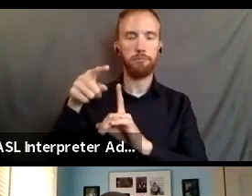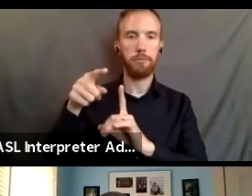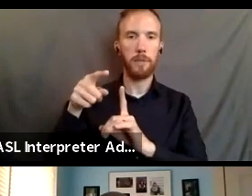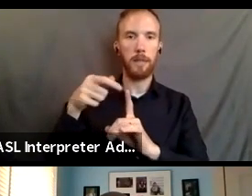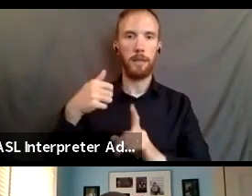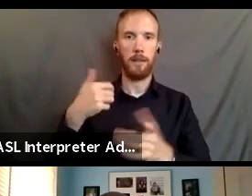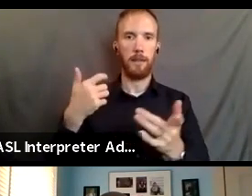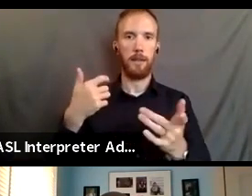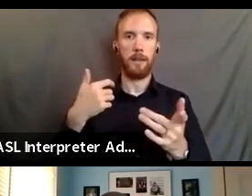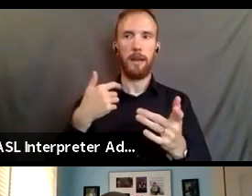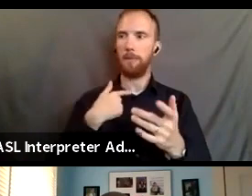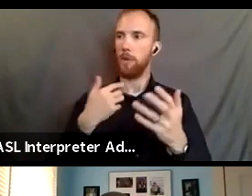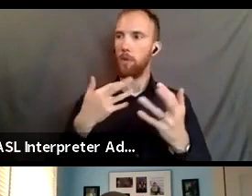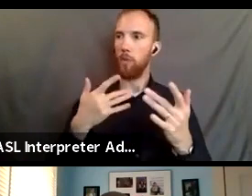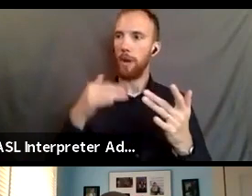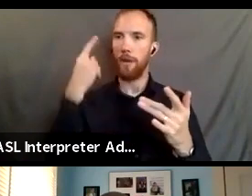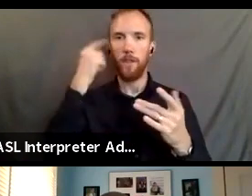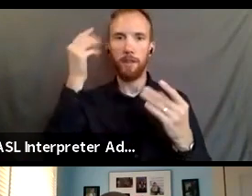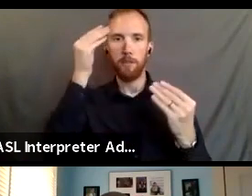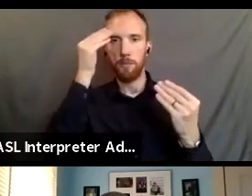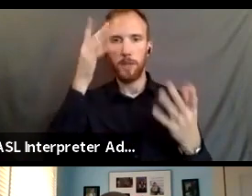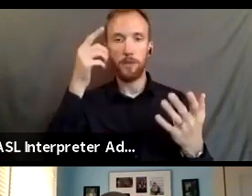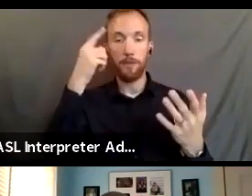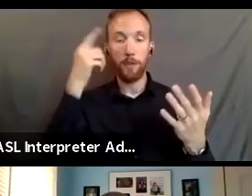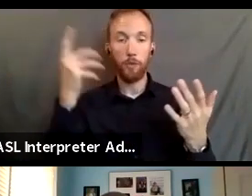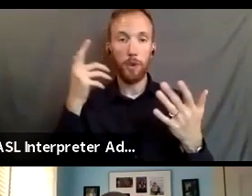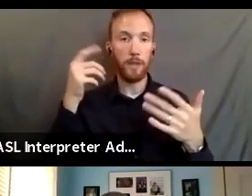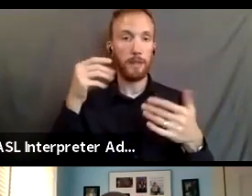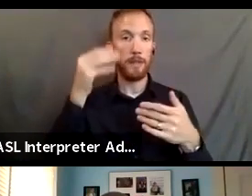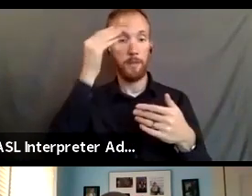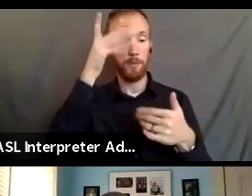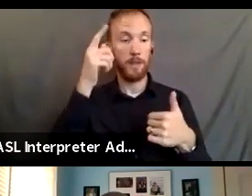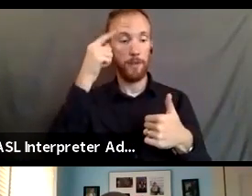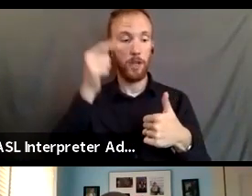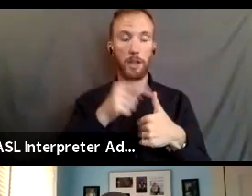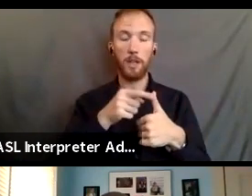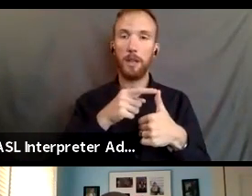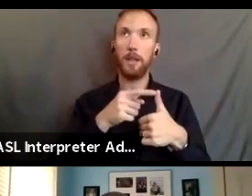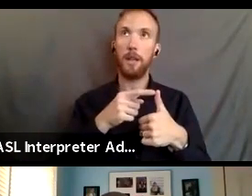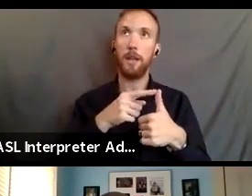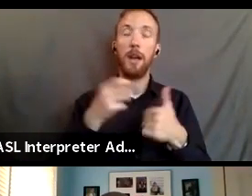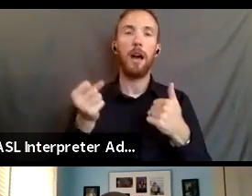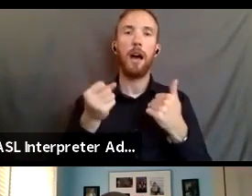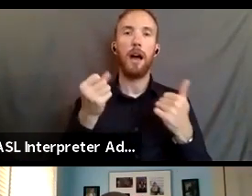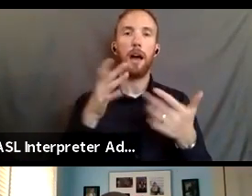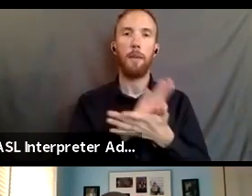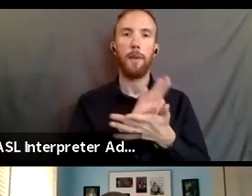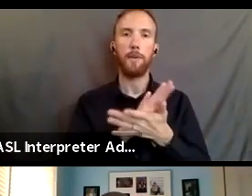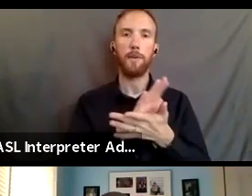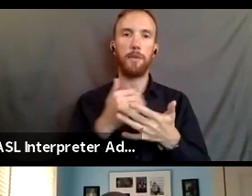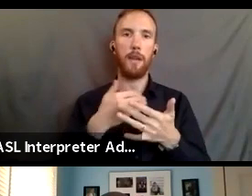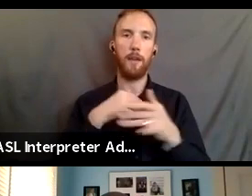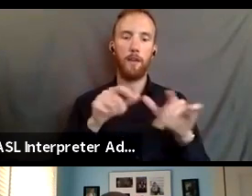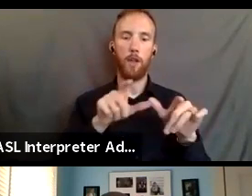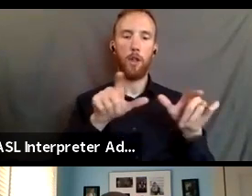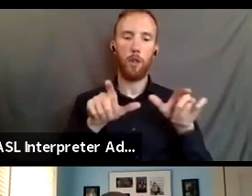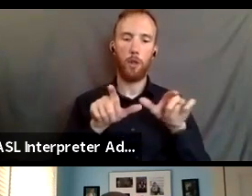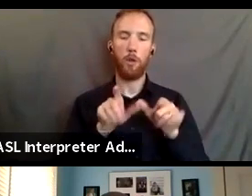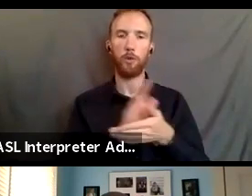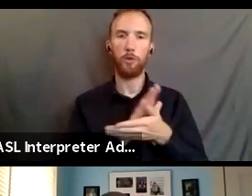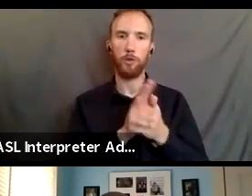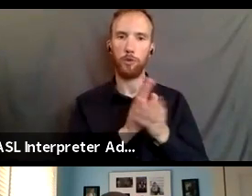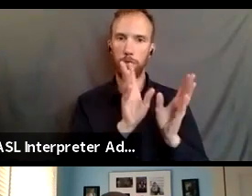receive and that information as is followed how many schools that have local school councils were actually able to have